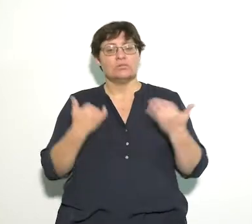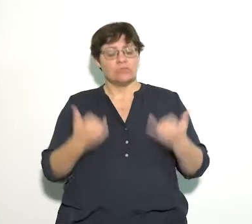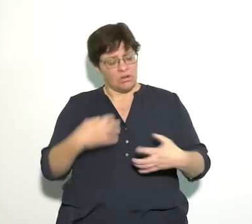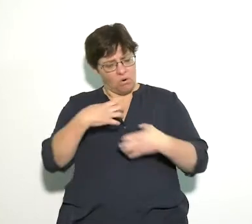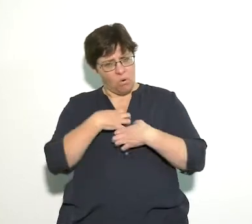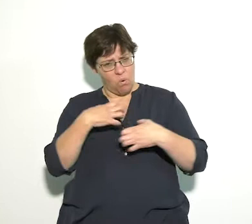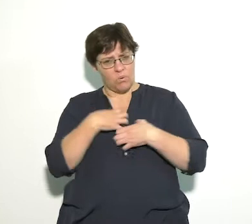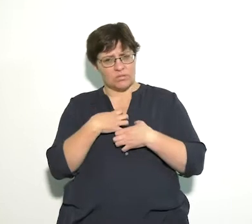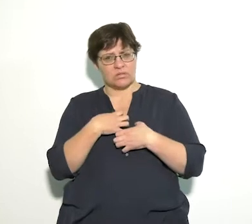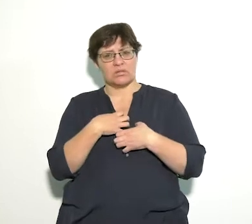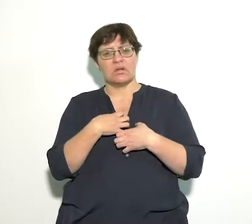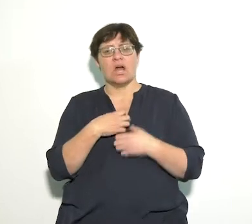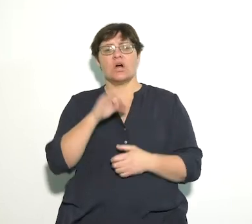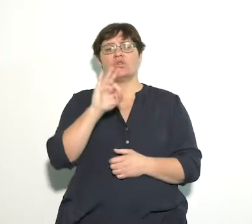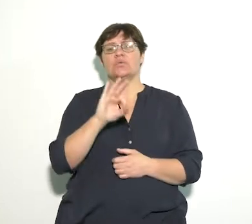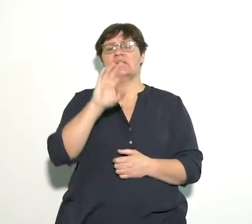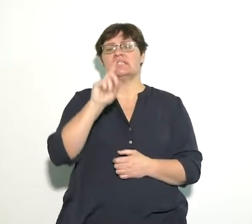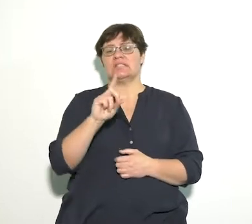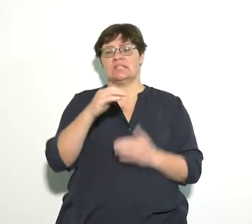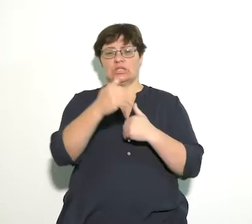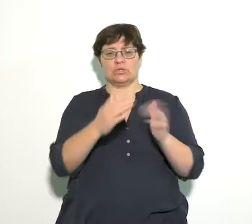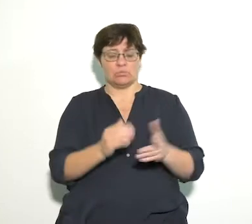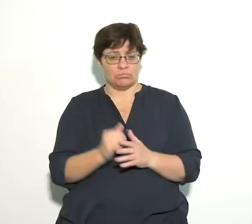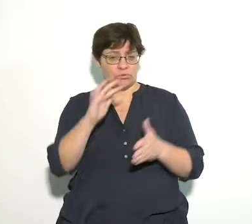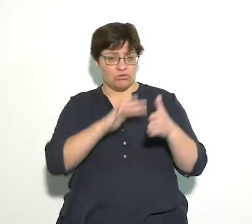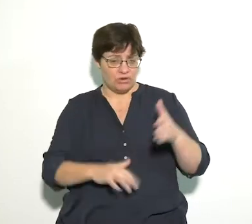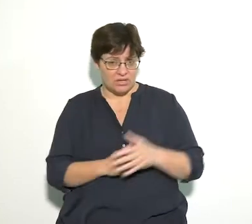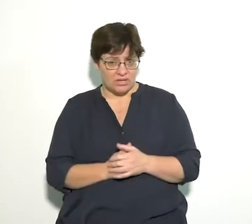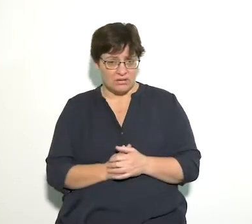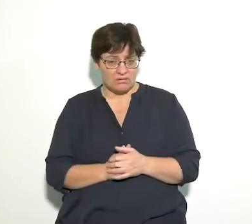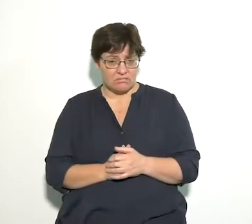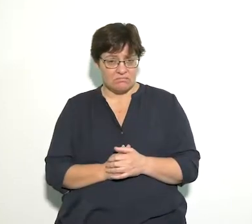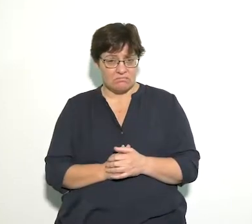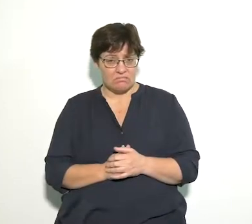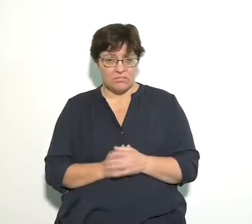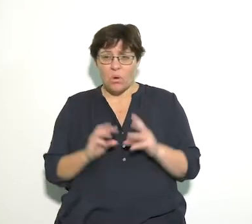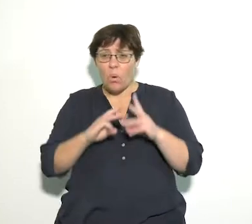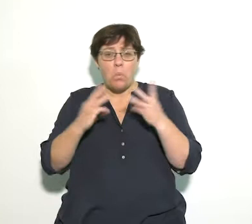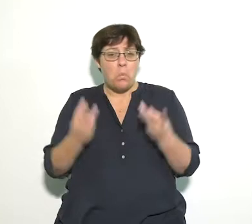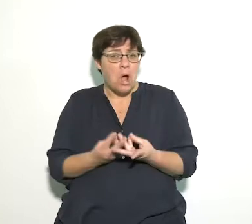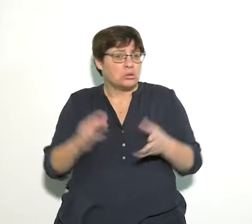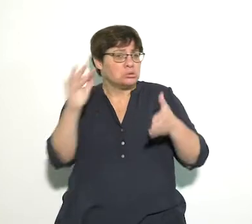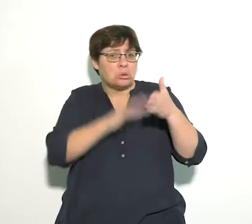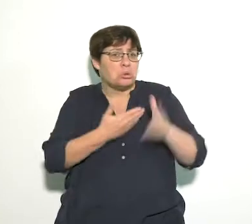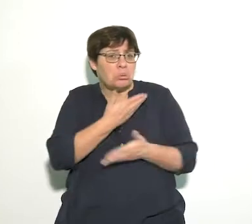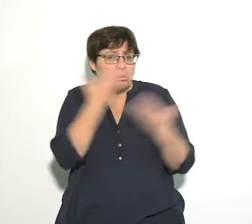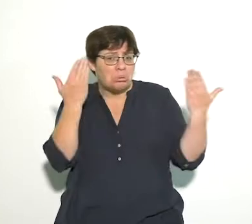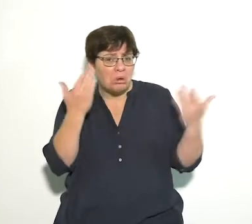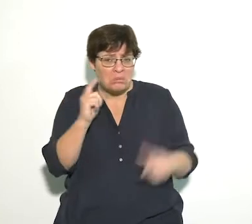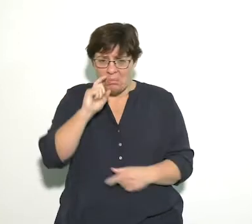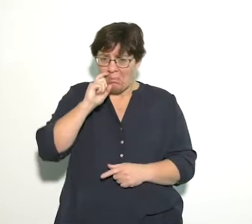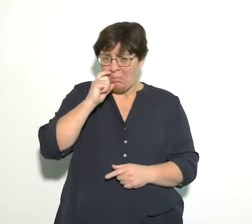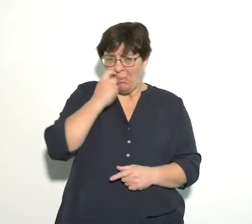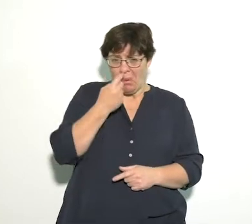are going to make our own 3D cube story. Imagine living in a world where there are no stories. It